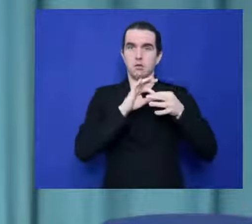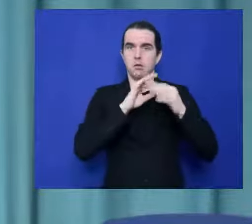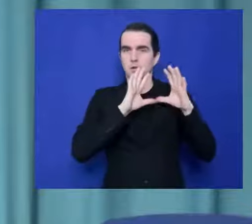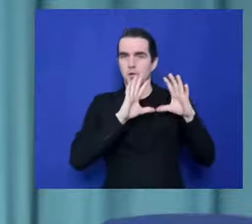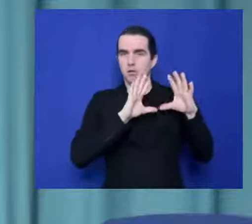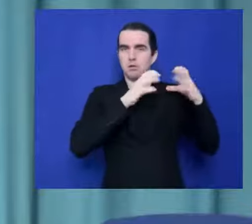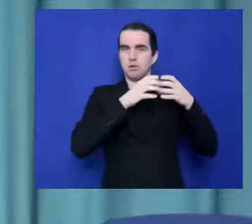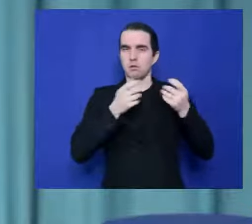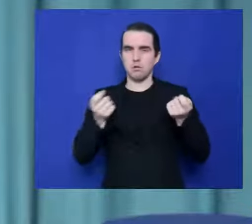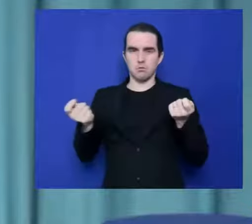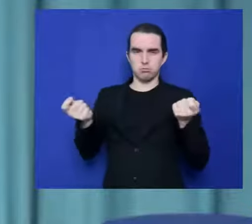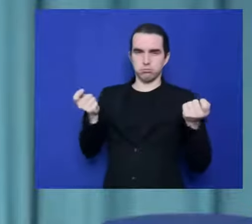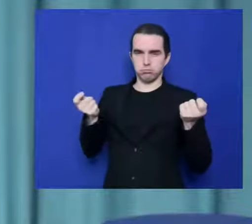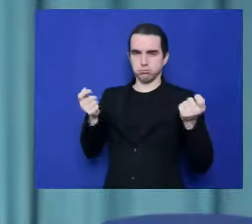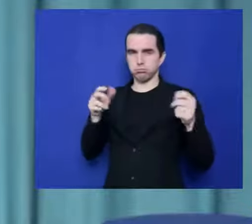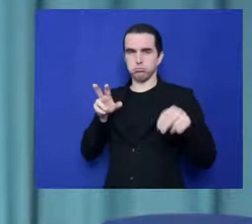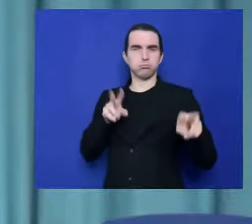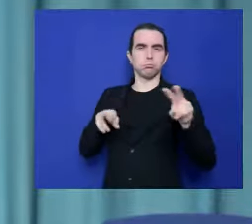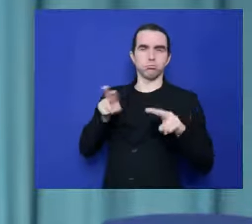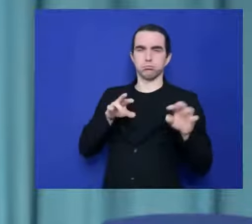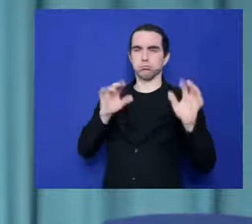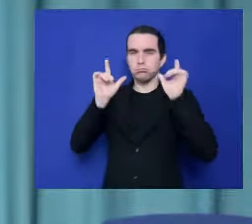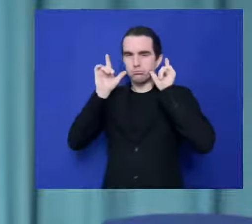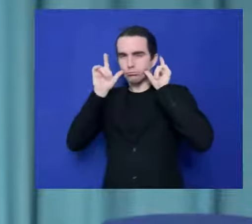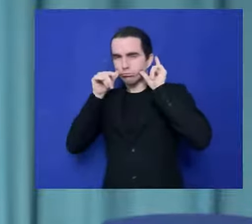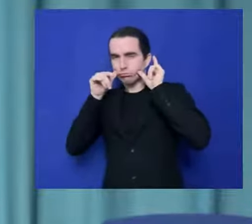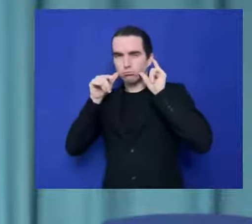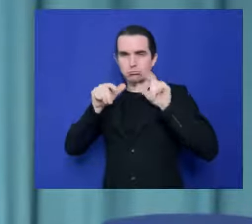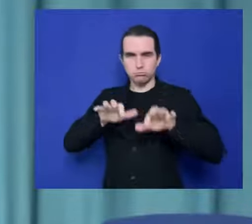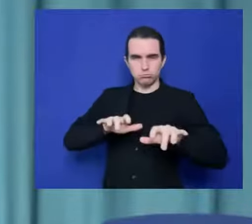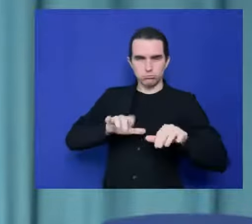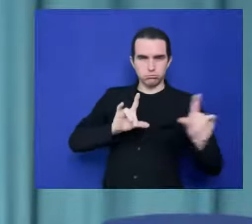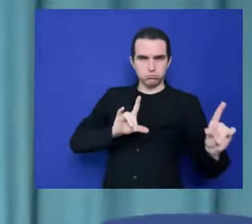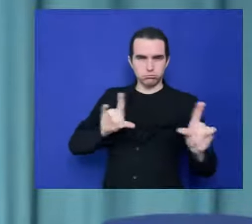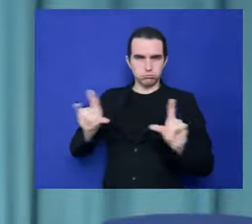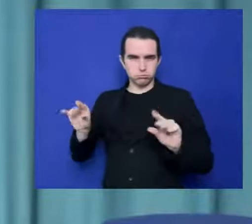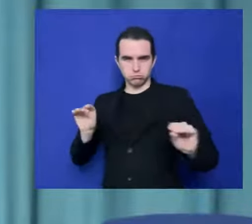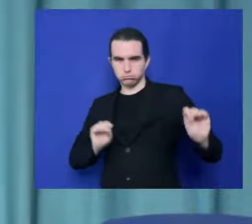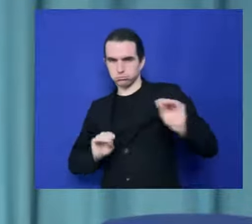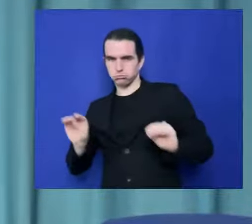we know at real time if there is any problem in the network.